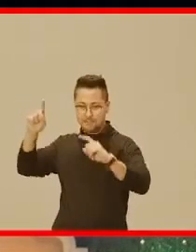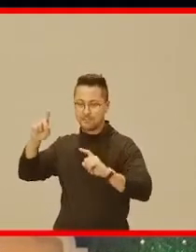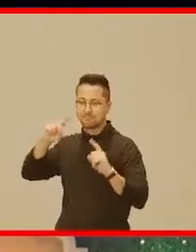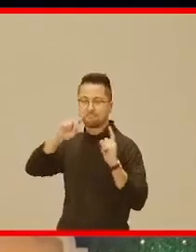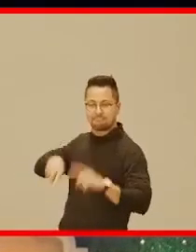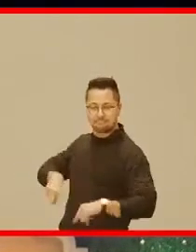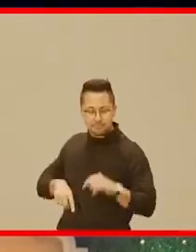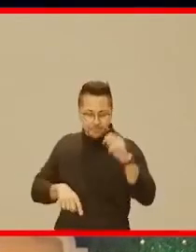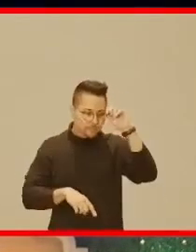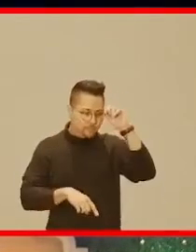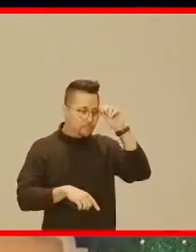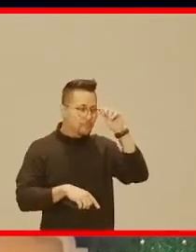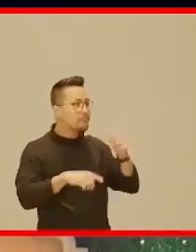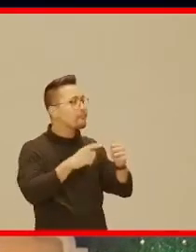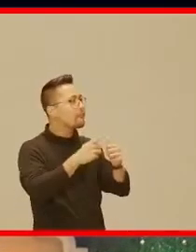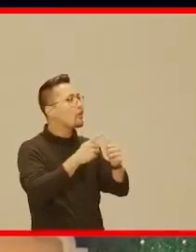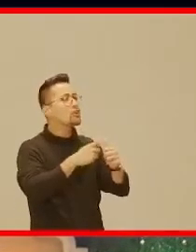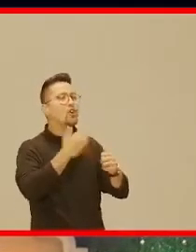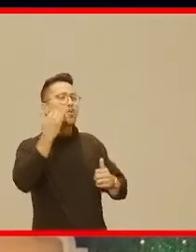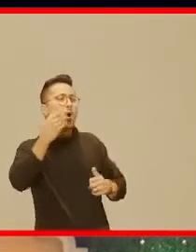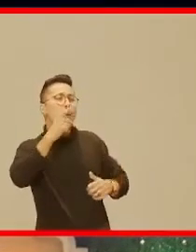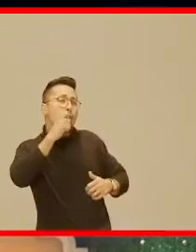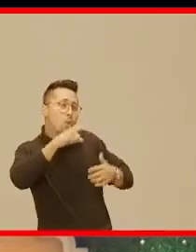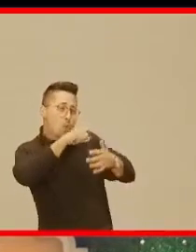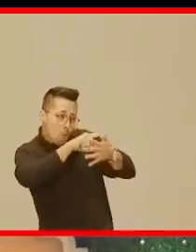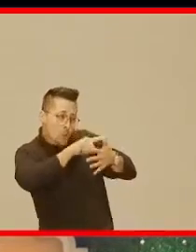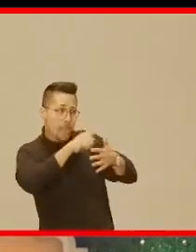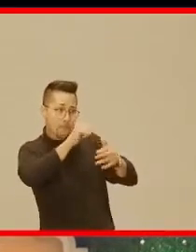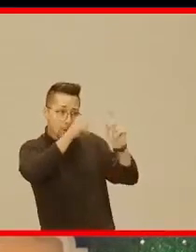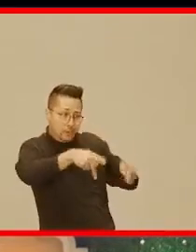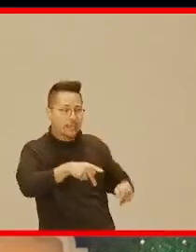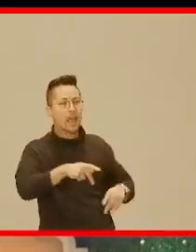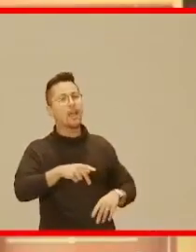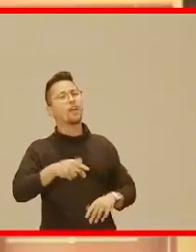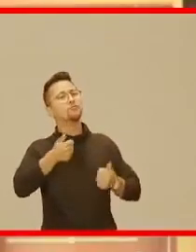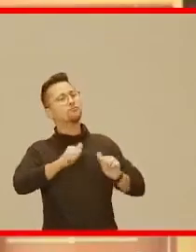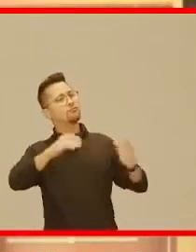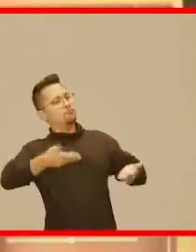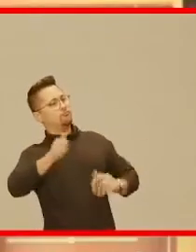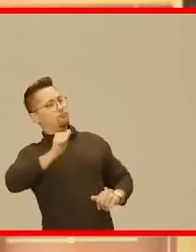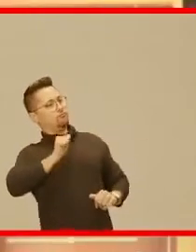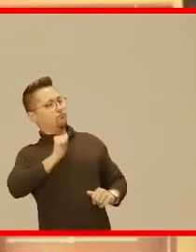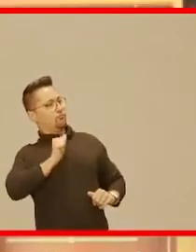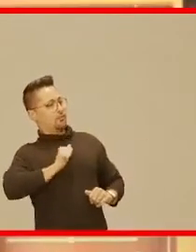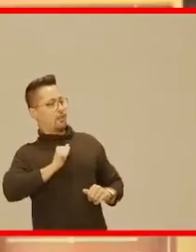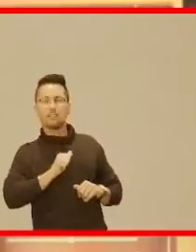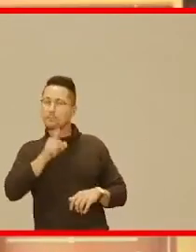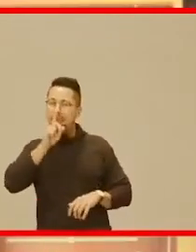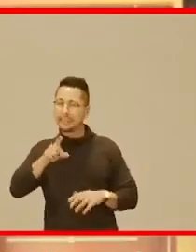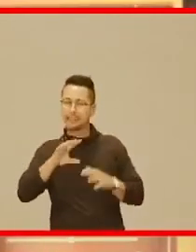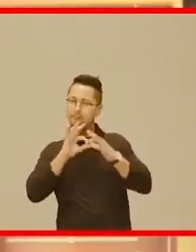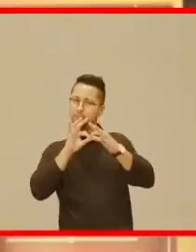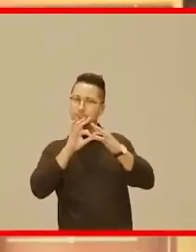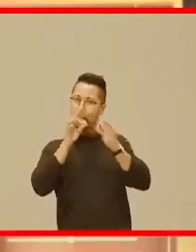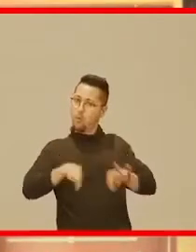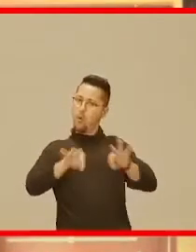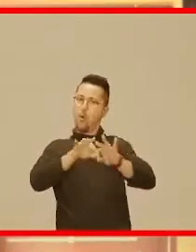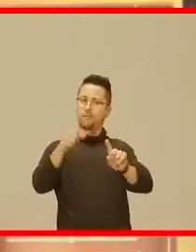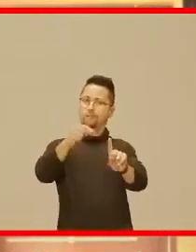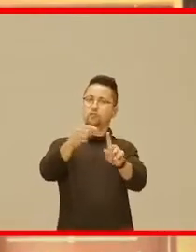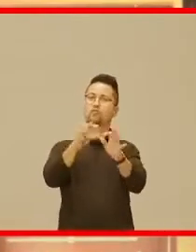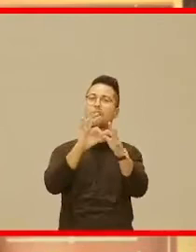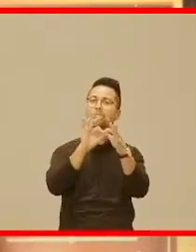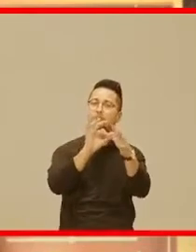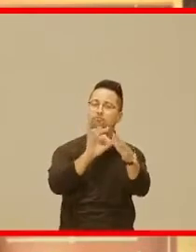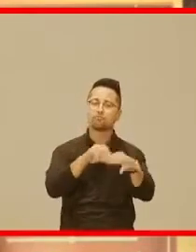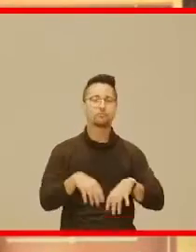just knowing who the person is and introducing yourself. We like to say it's all about relationships, right? And so it's not so important to